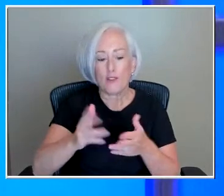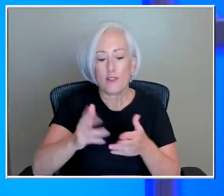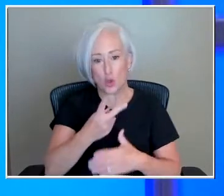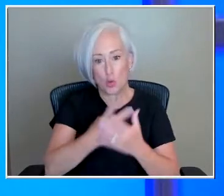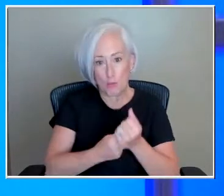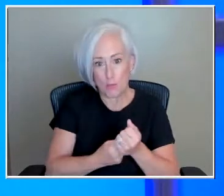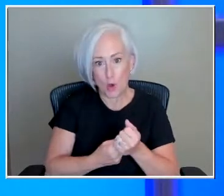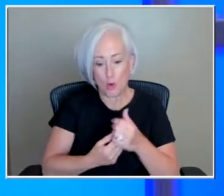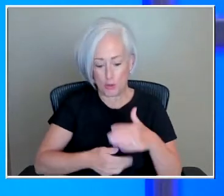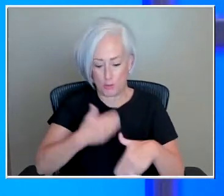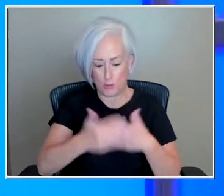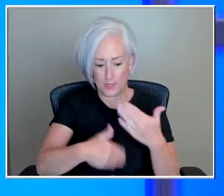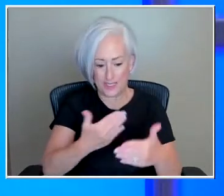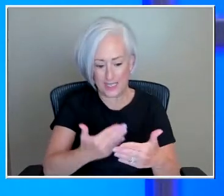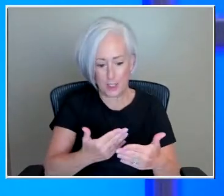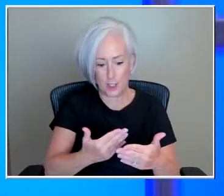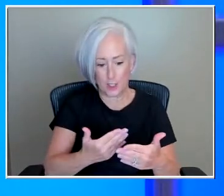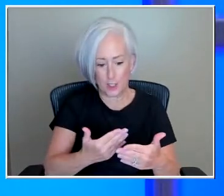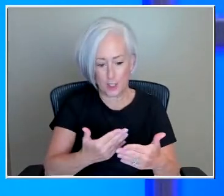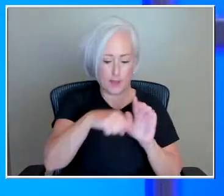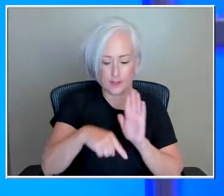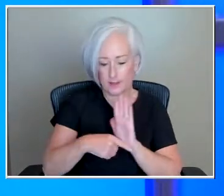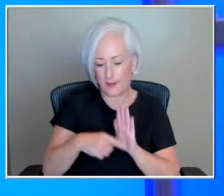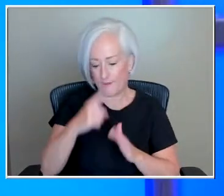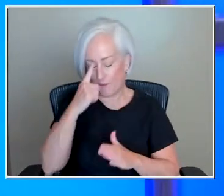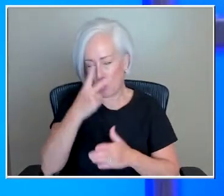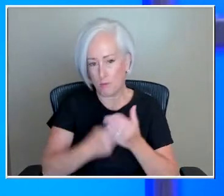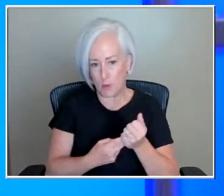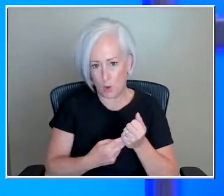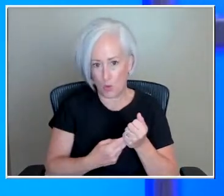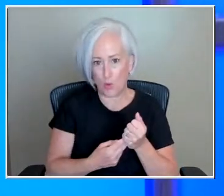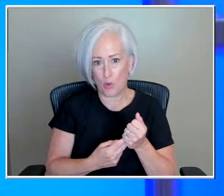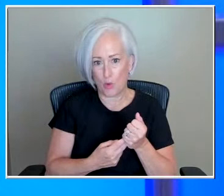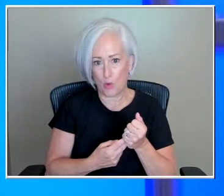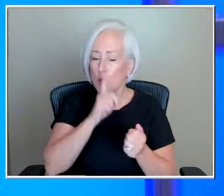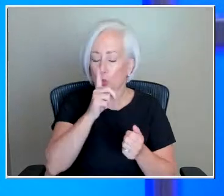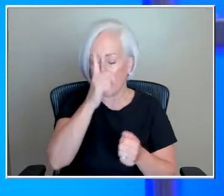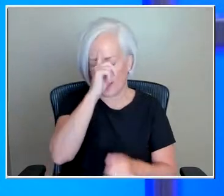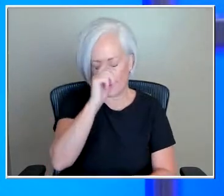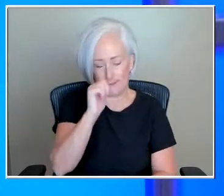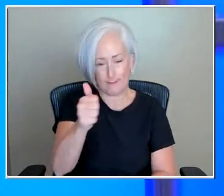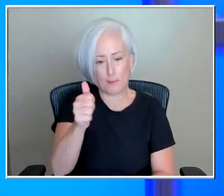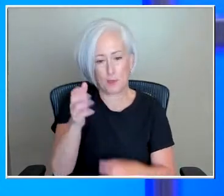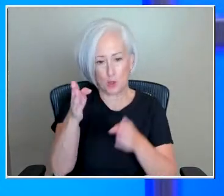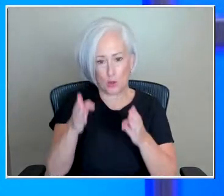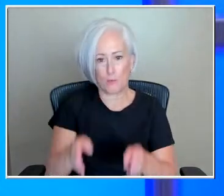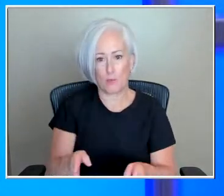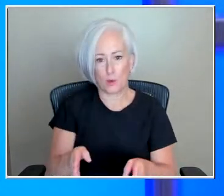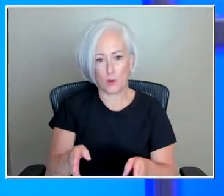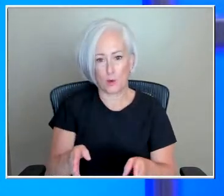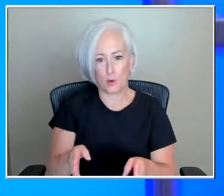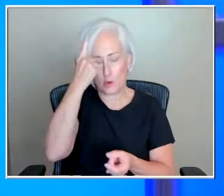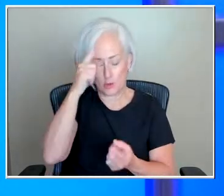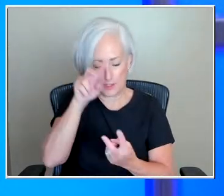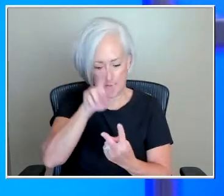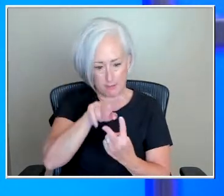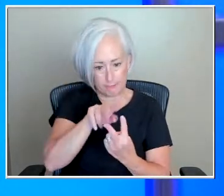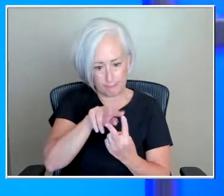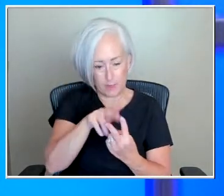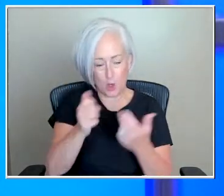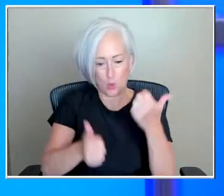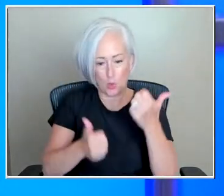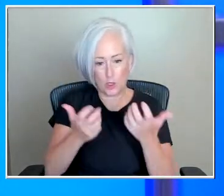There's pluses and minuses, and it kind of is up to the person to understand. Decide which one they want.